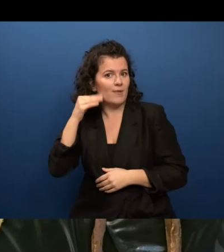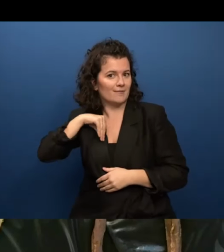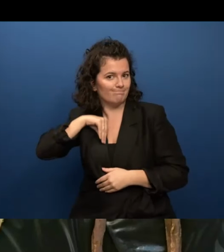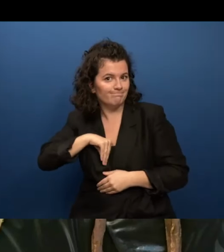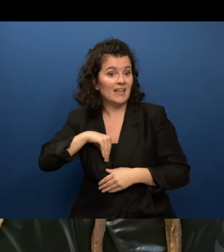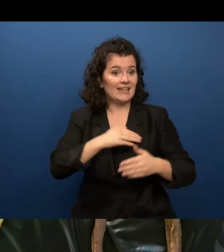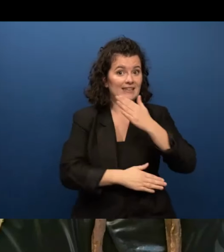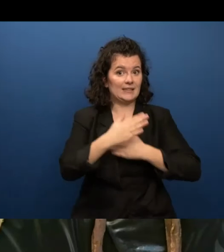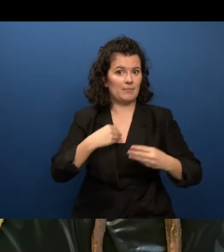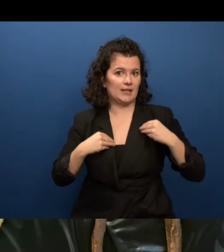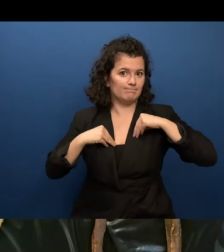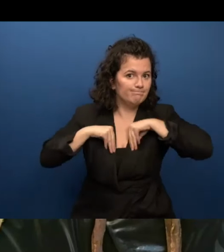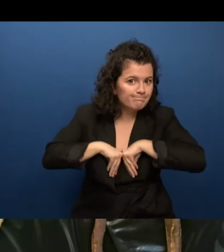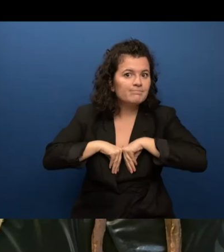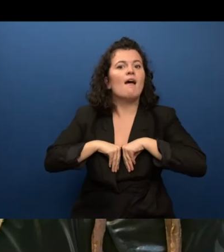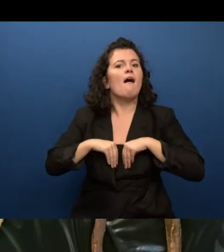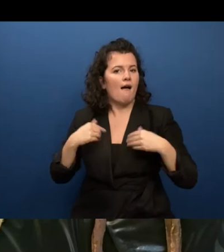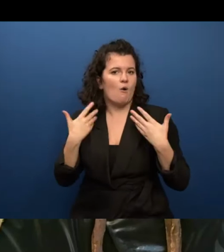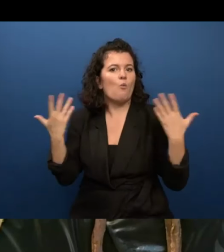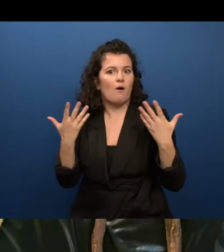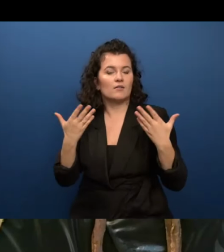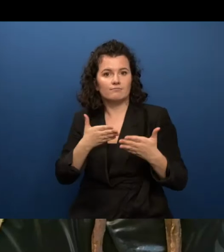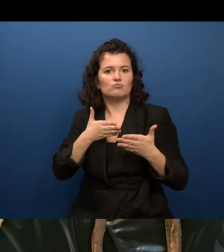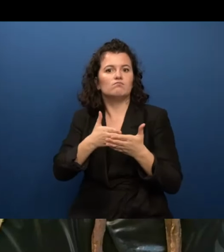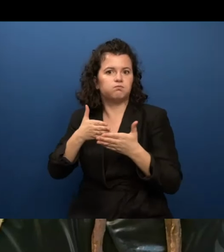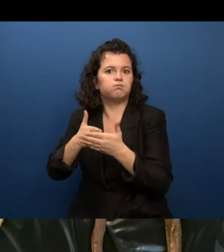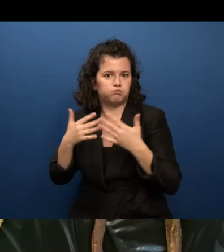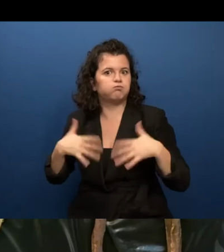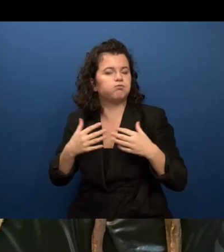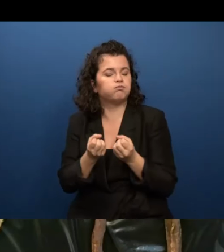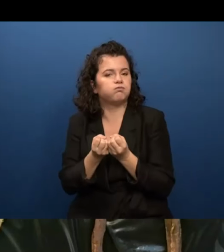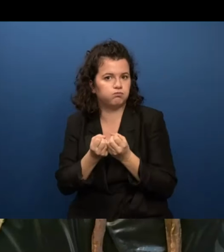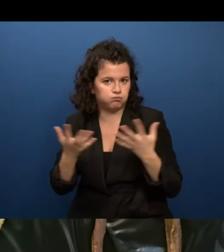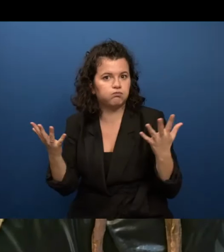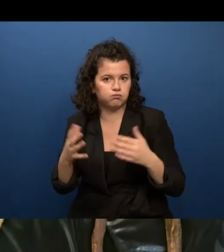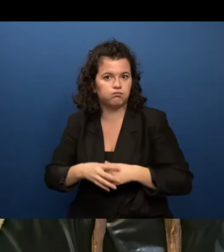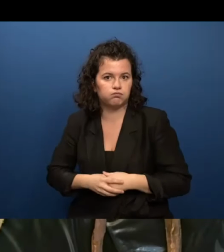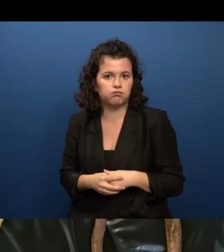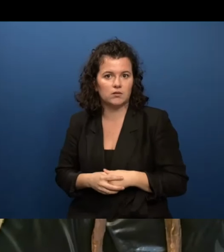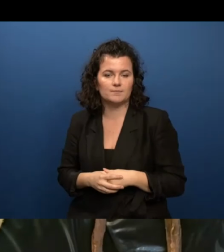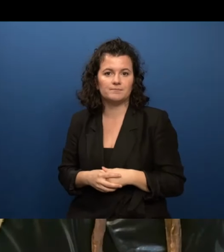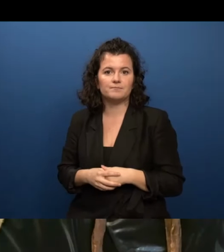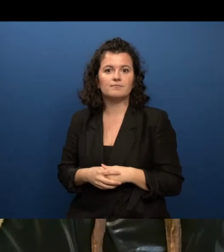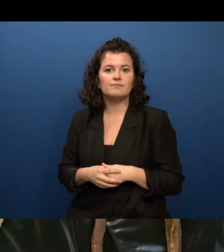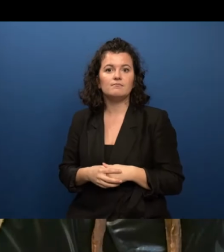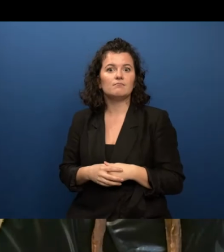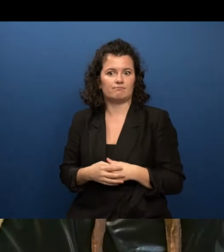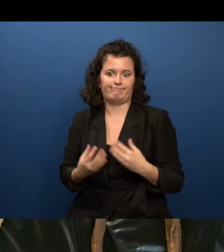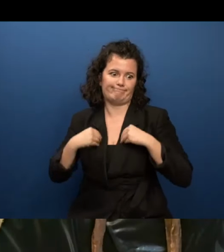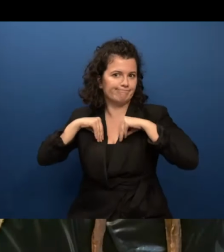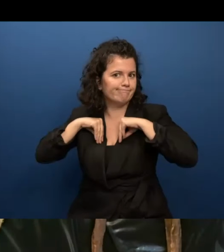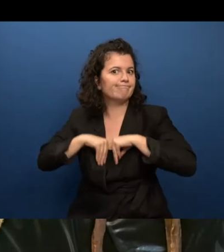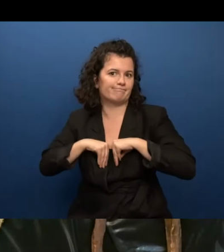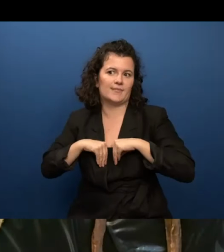experience a lot of challenges that comes out of you being of that characteristics. So